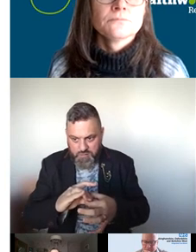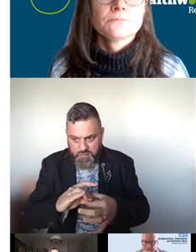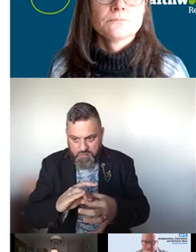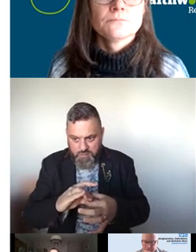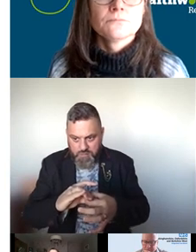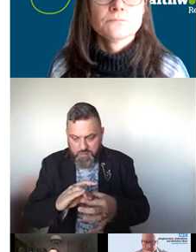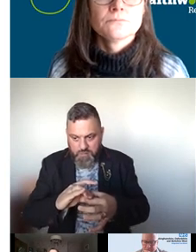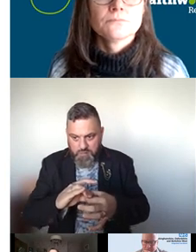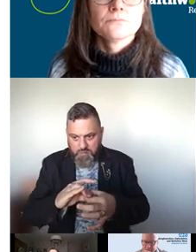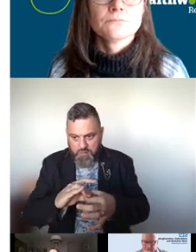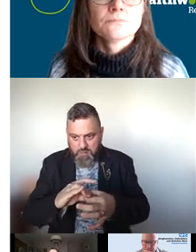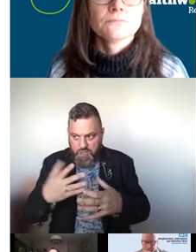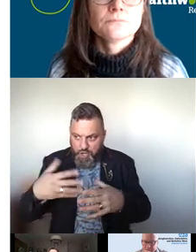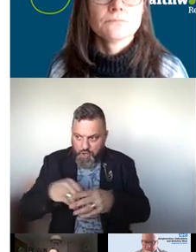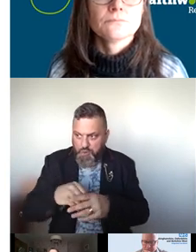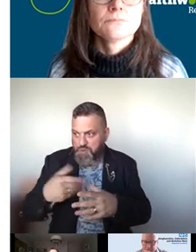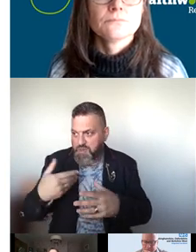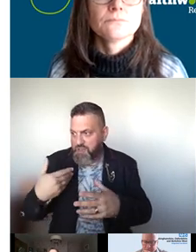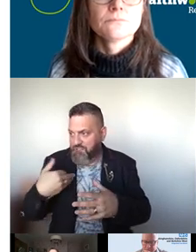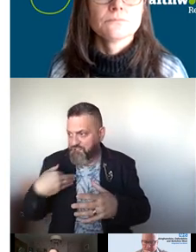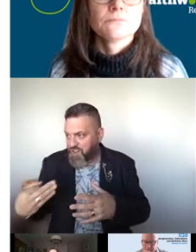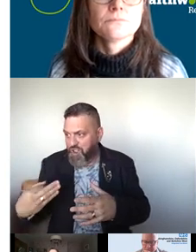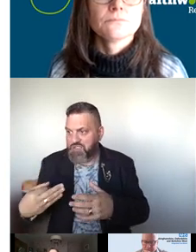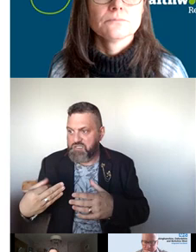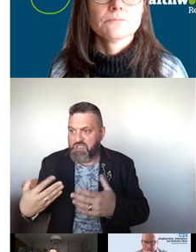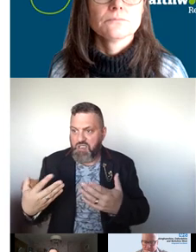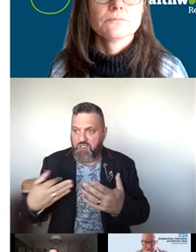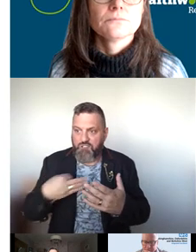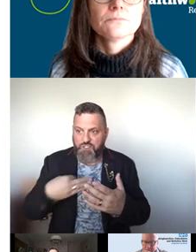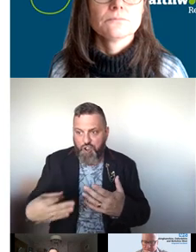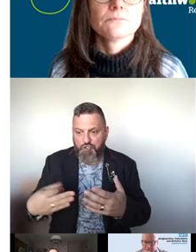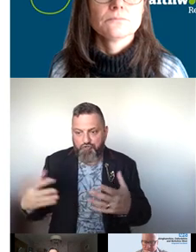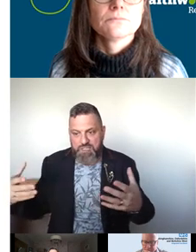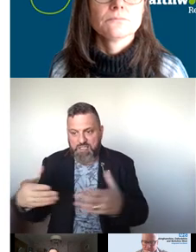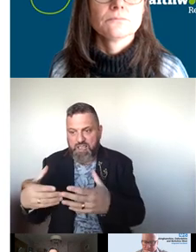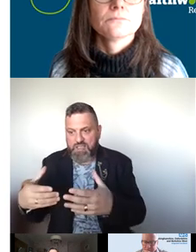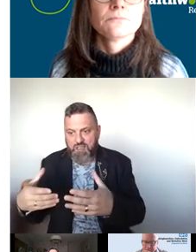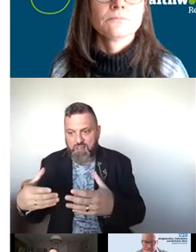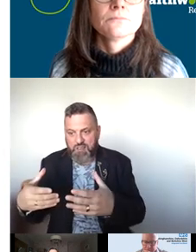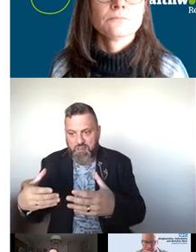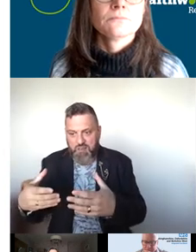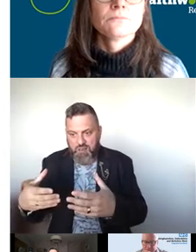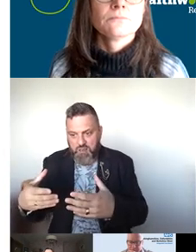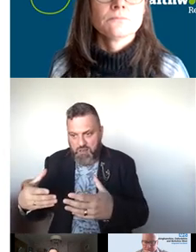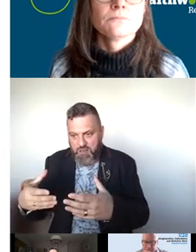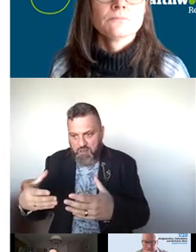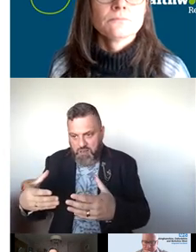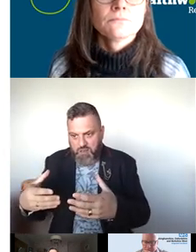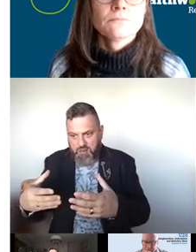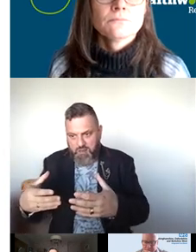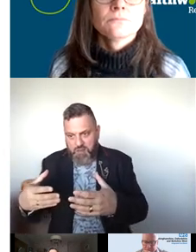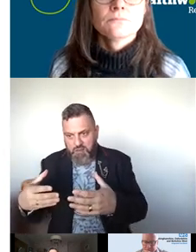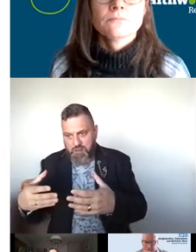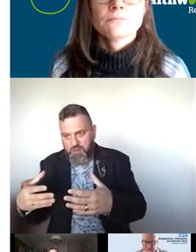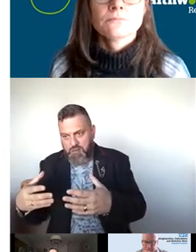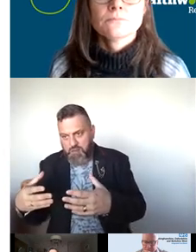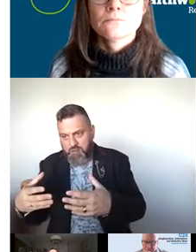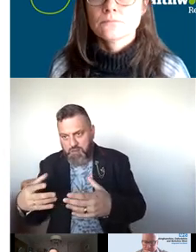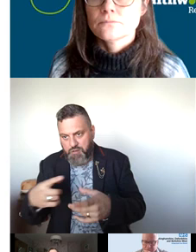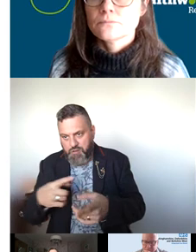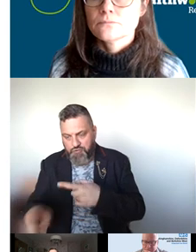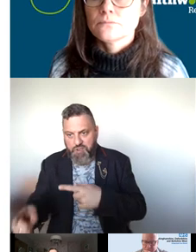including with the voluntary sector and with volunteers, to think as